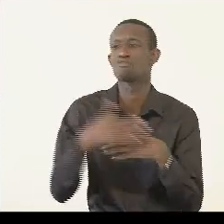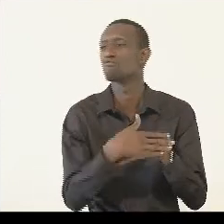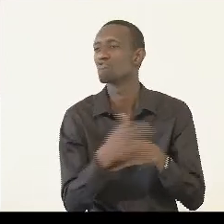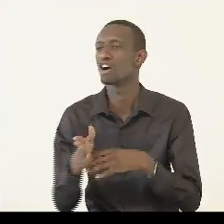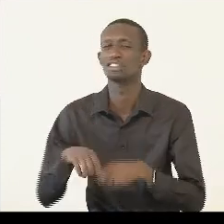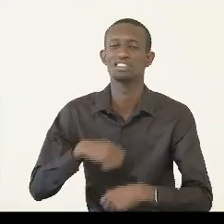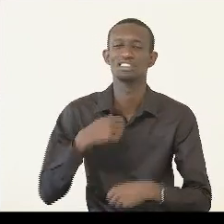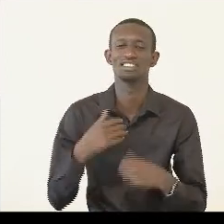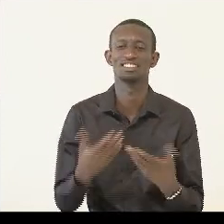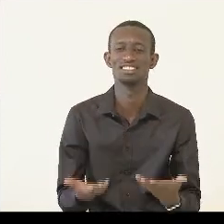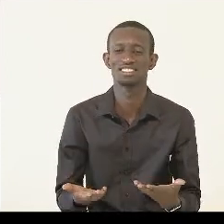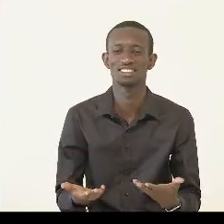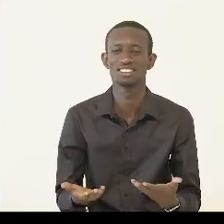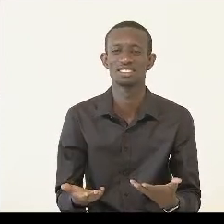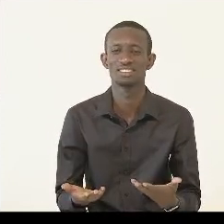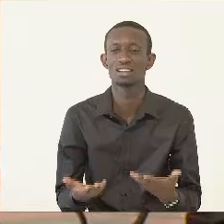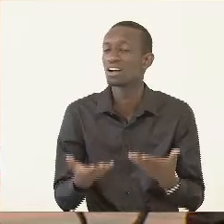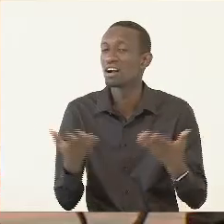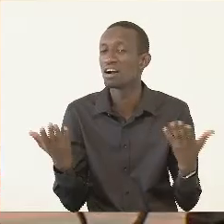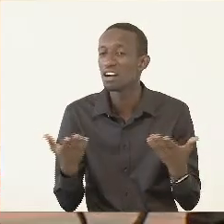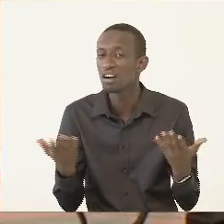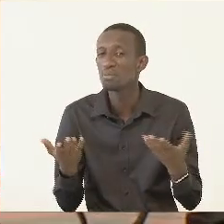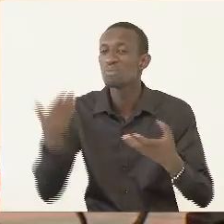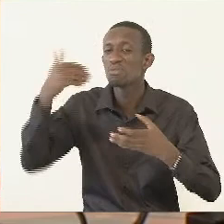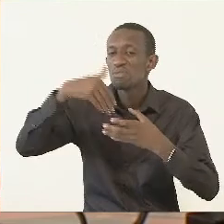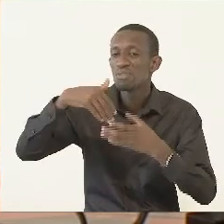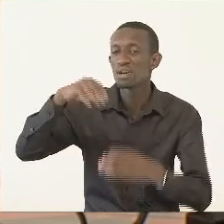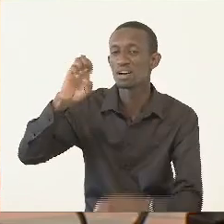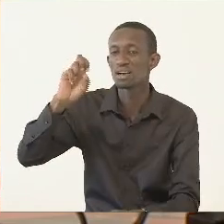up. How are we going to involve the enzymes?